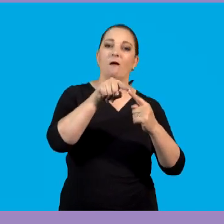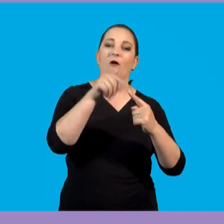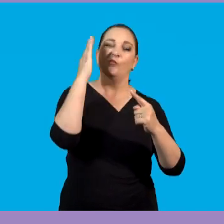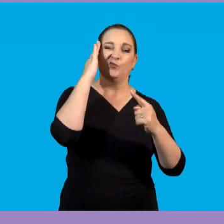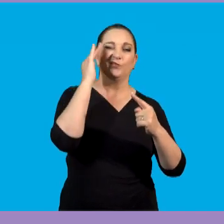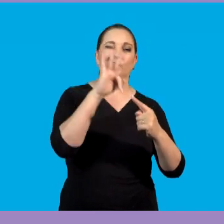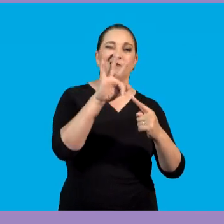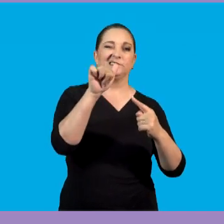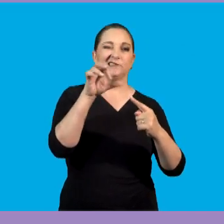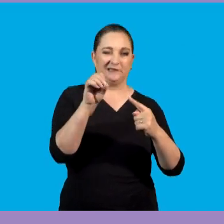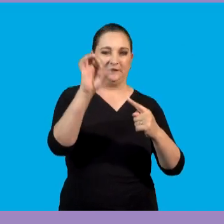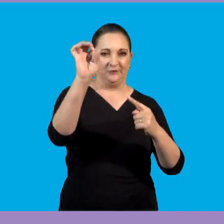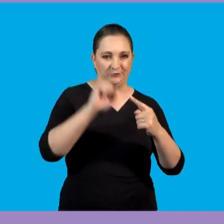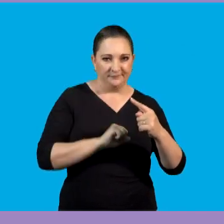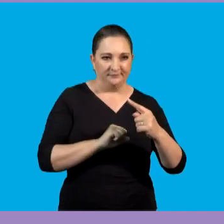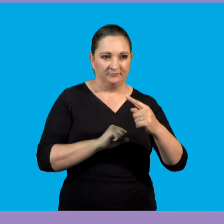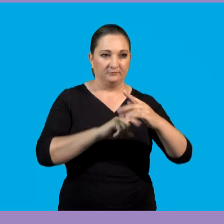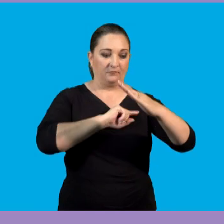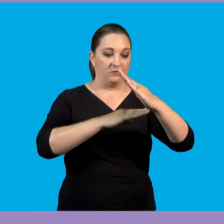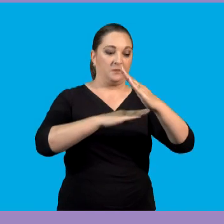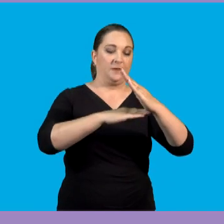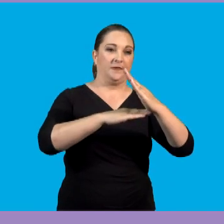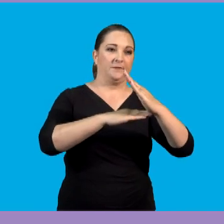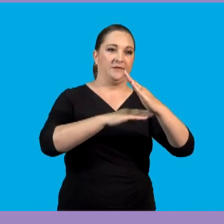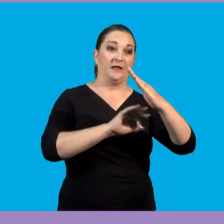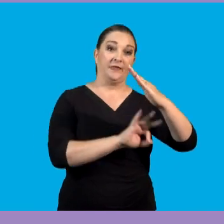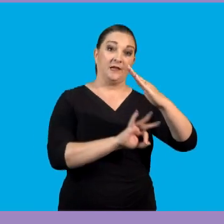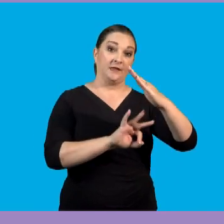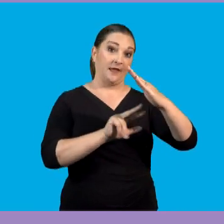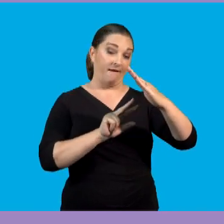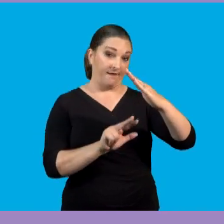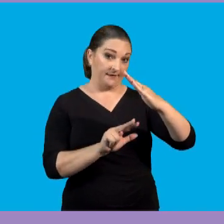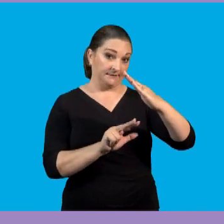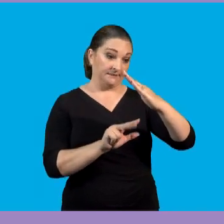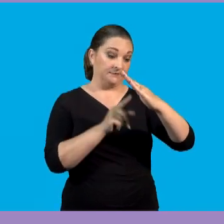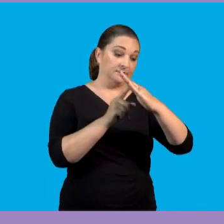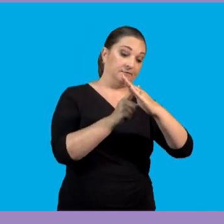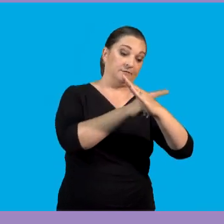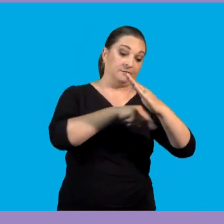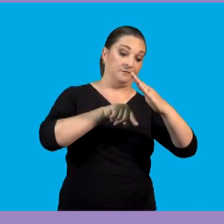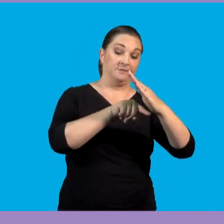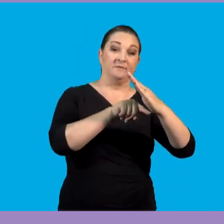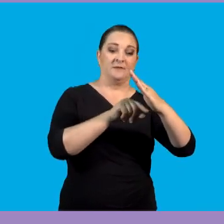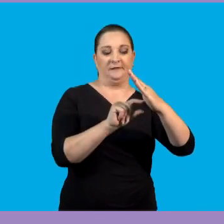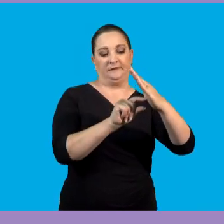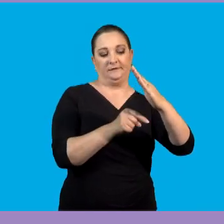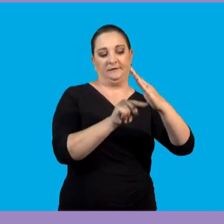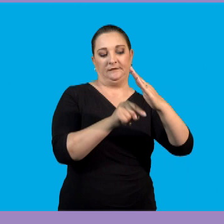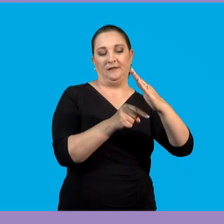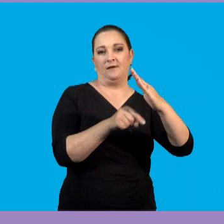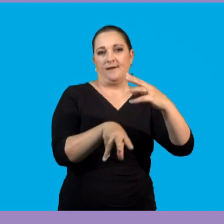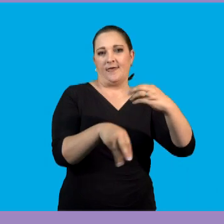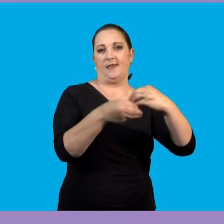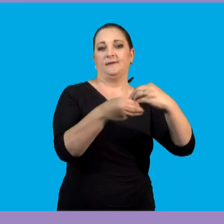to 360 degrees. So it means that that given angle of 338 degrees, when we add